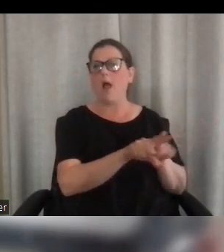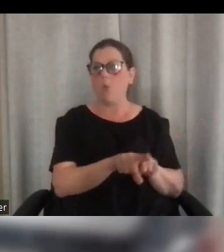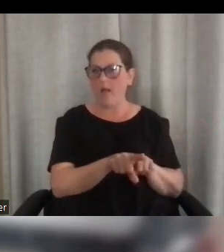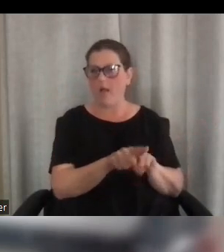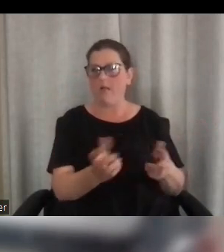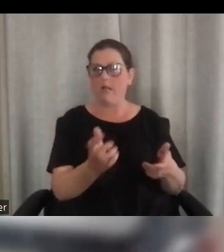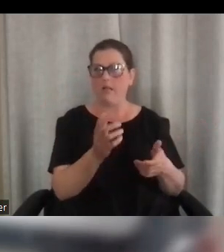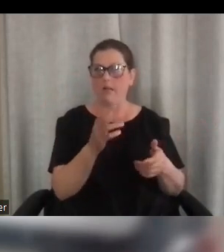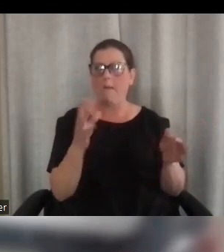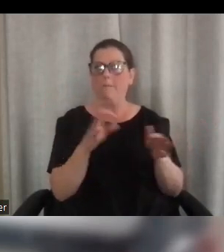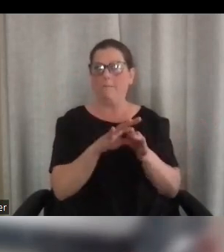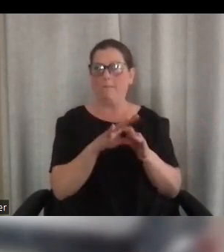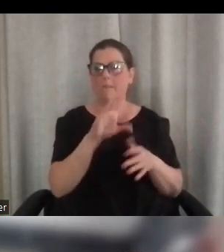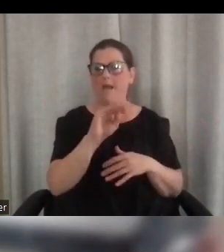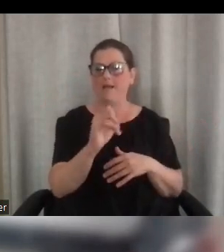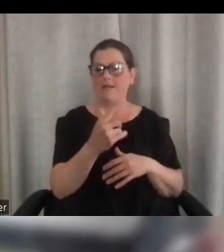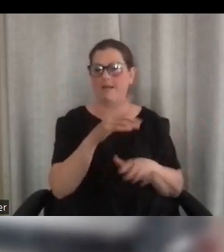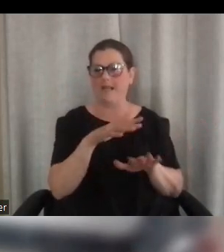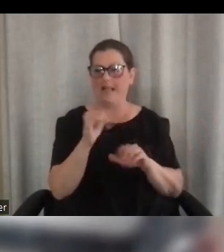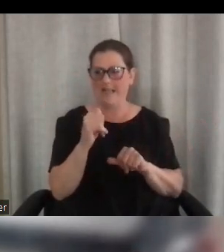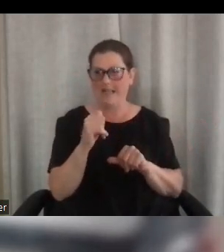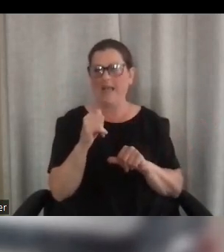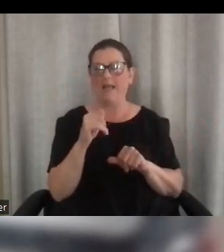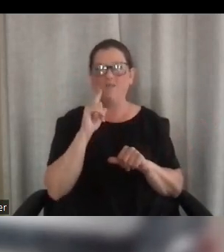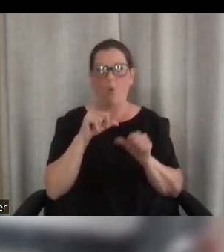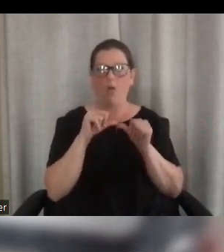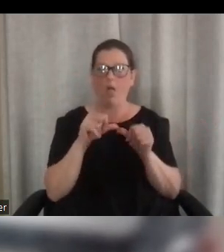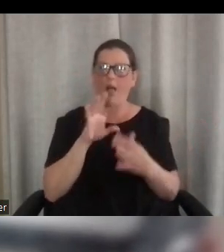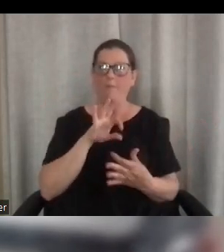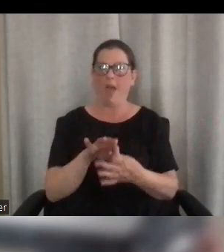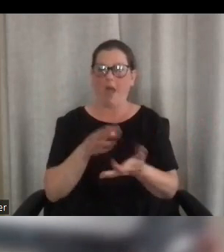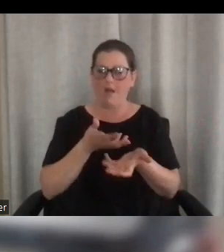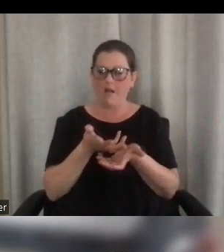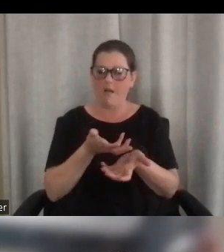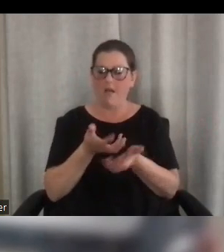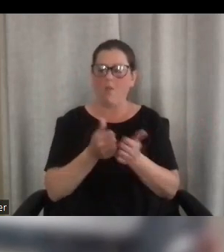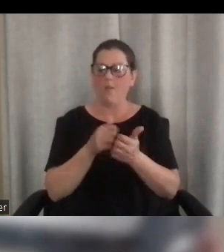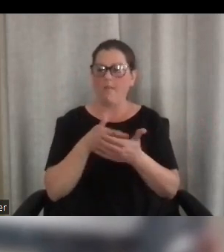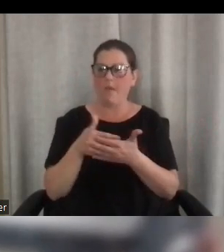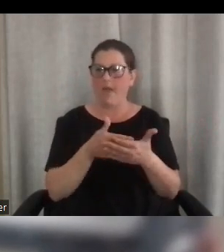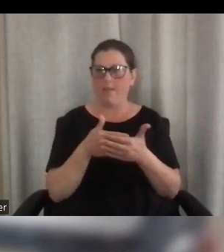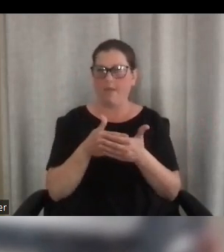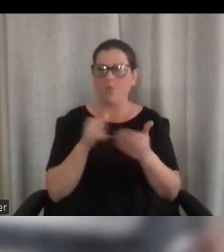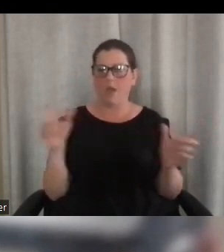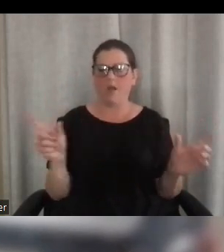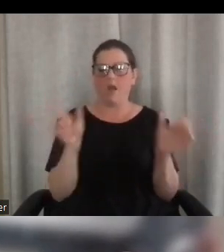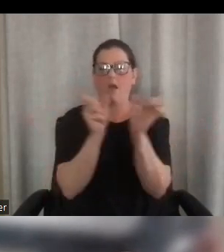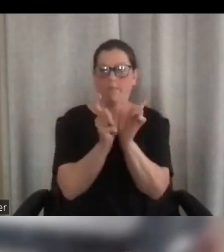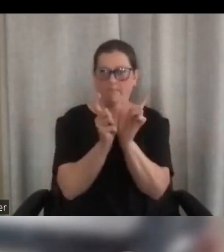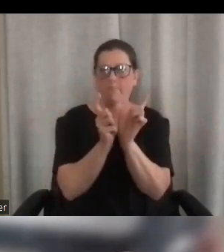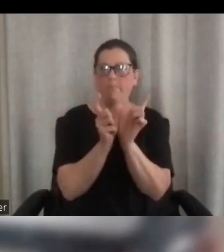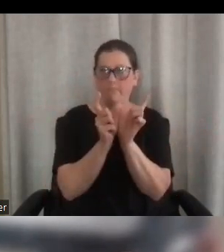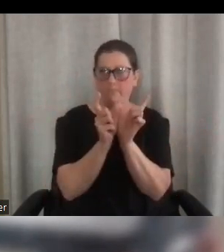with bonding leave for bonding and attachment purposes. So you could have those 2 leaves together to extend that leave. And that landing page gave